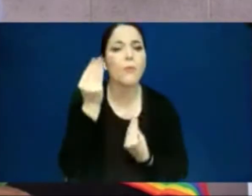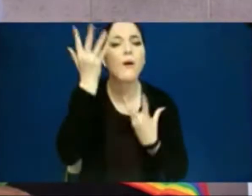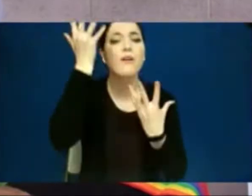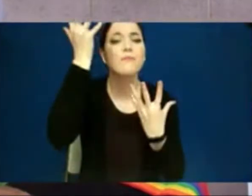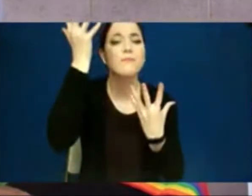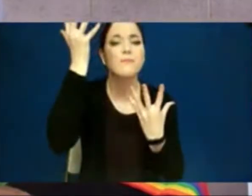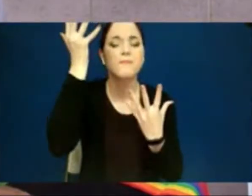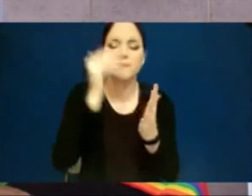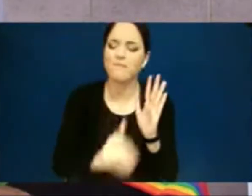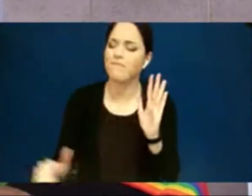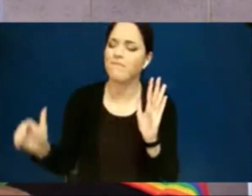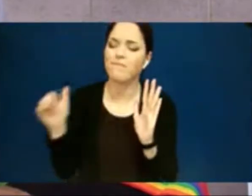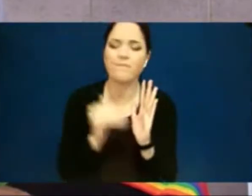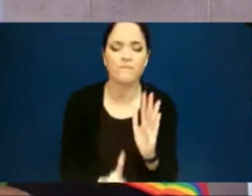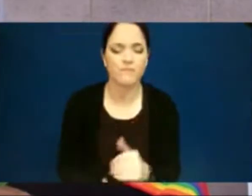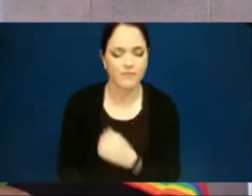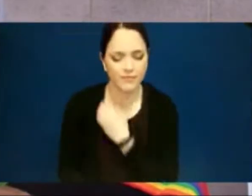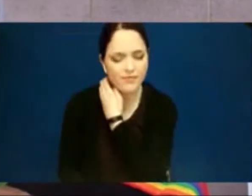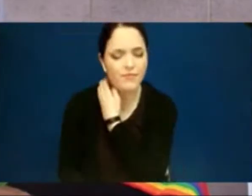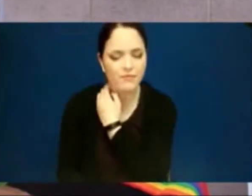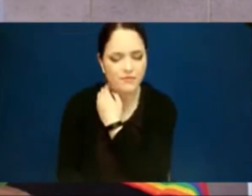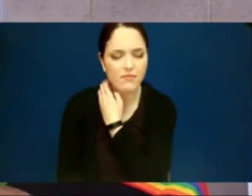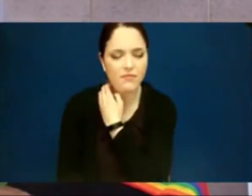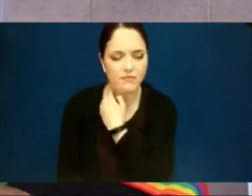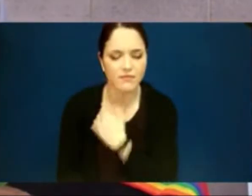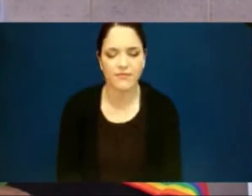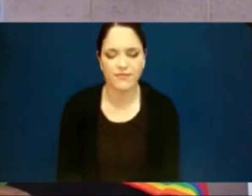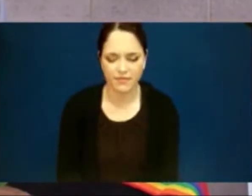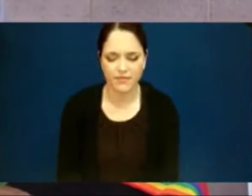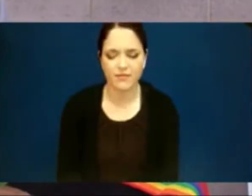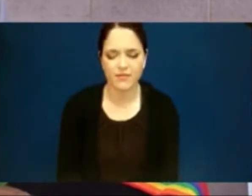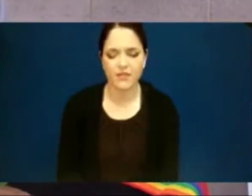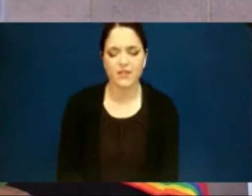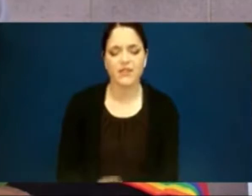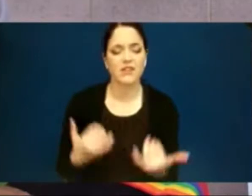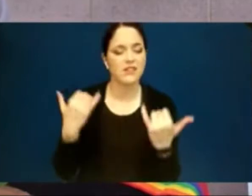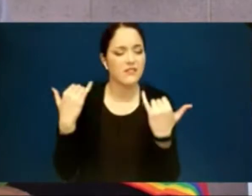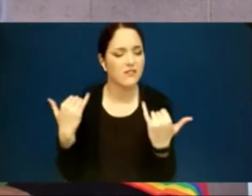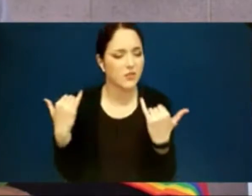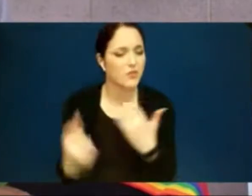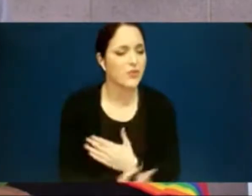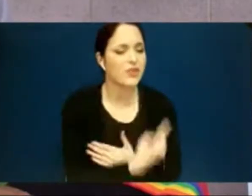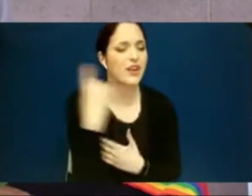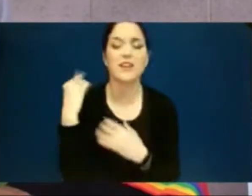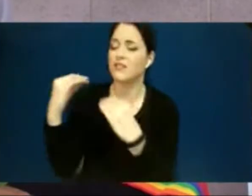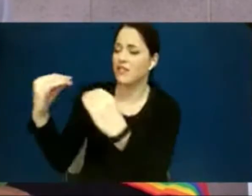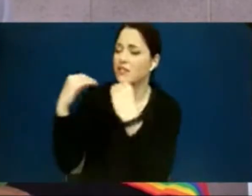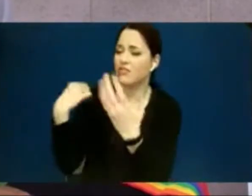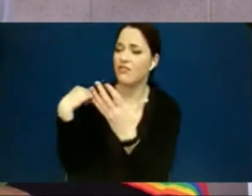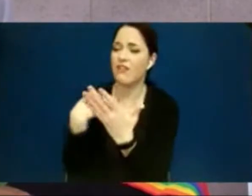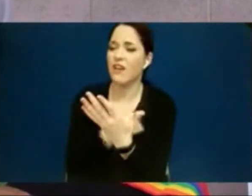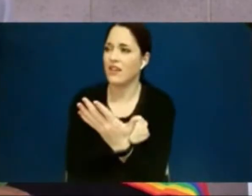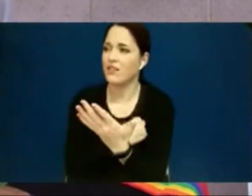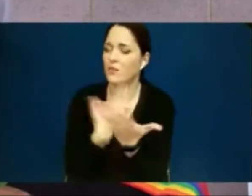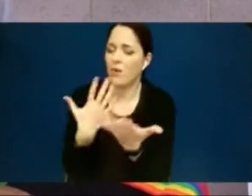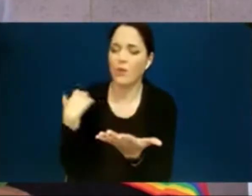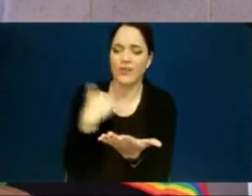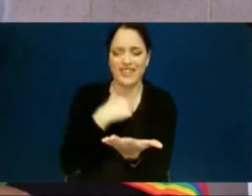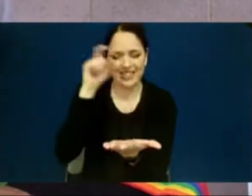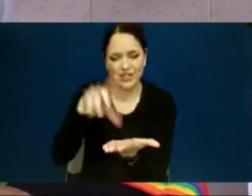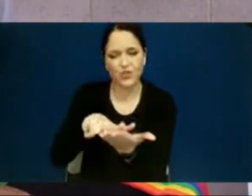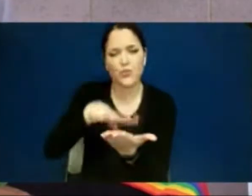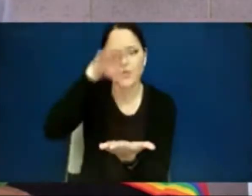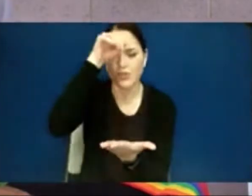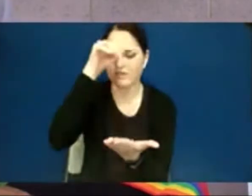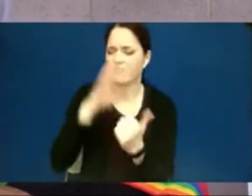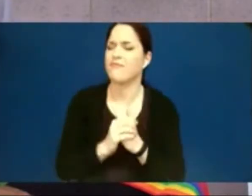in these moments. Show us what you would show us and teach us what you would teach. We pray this in your many names.